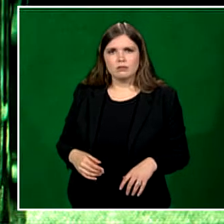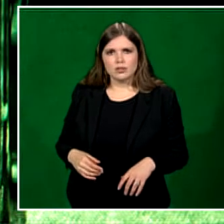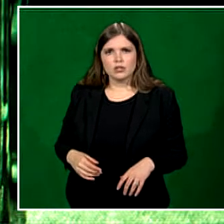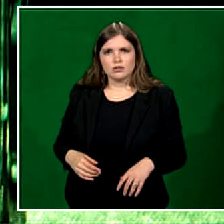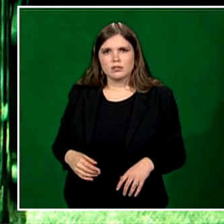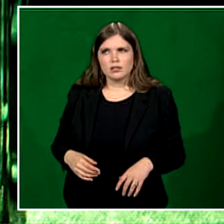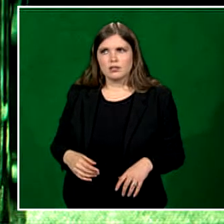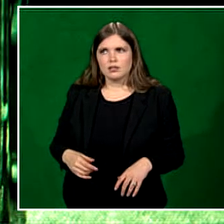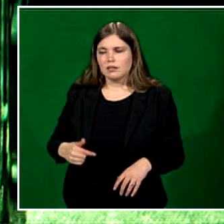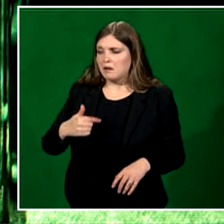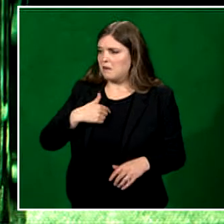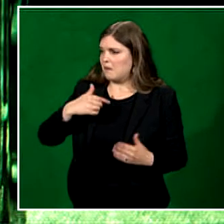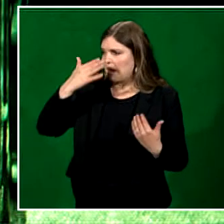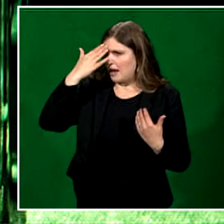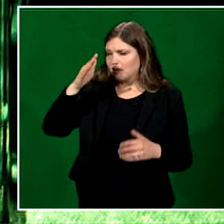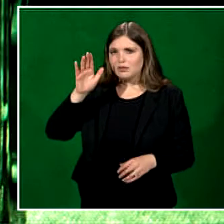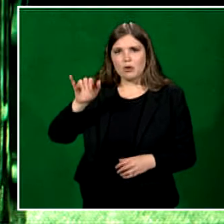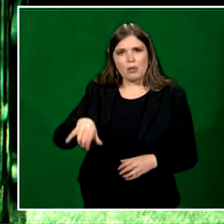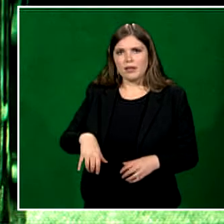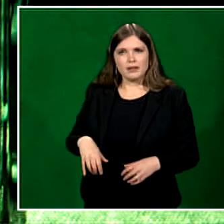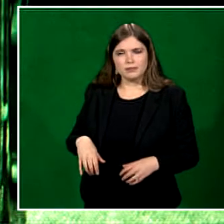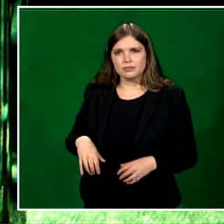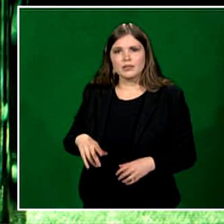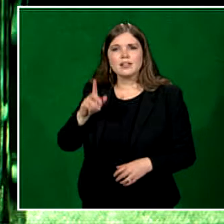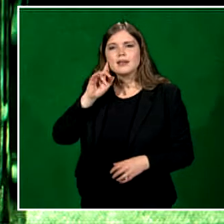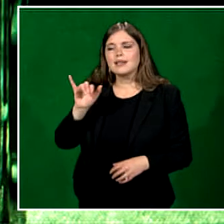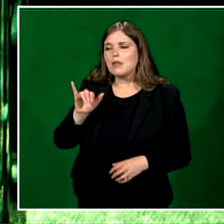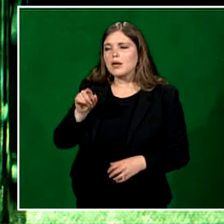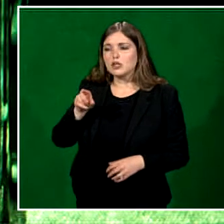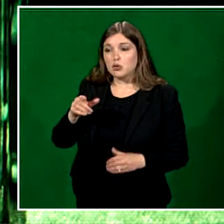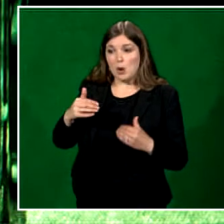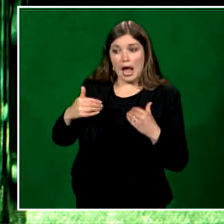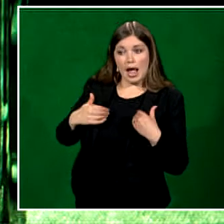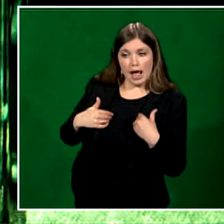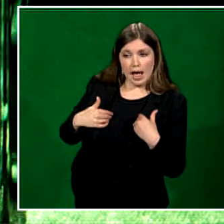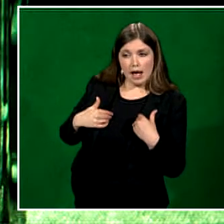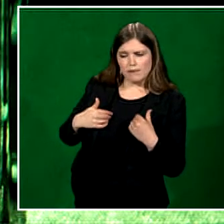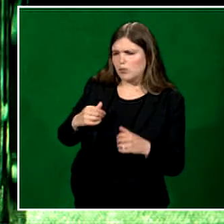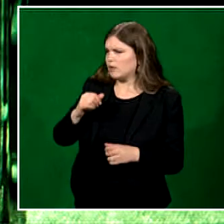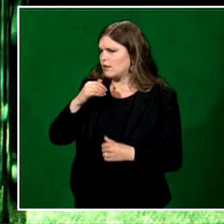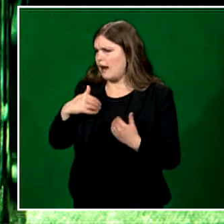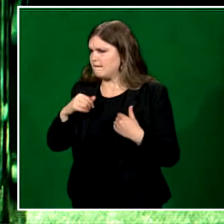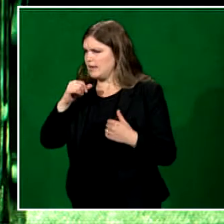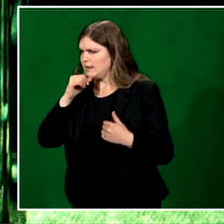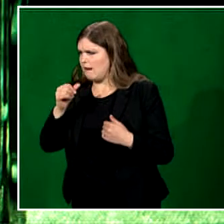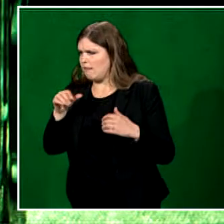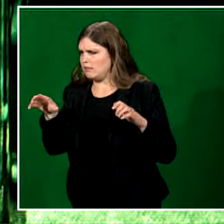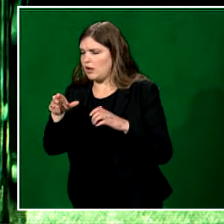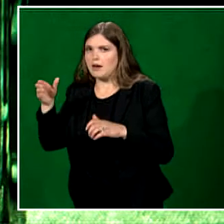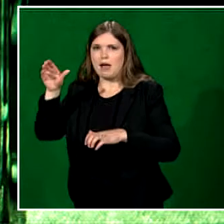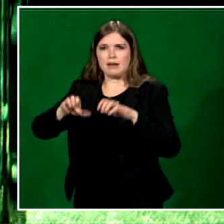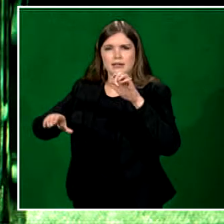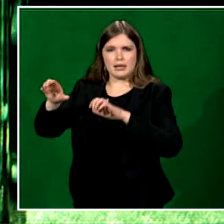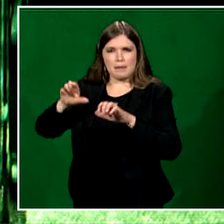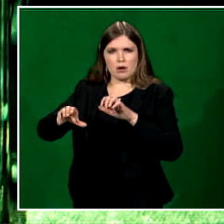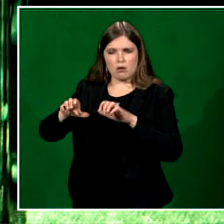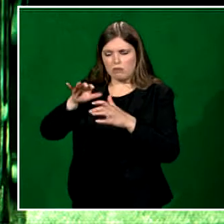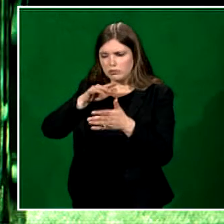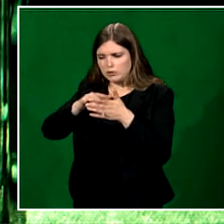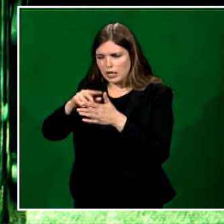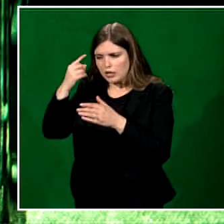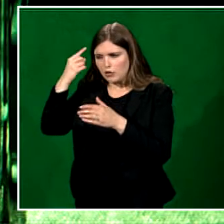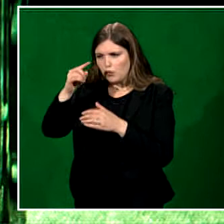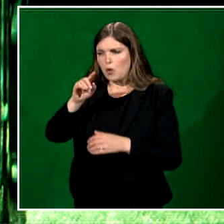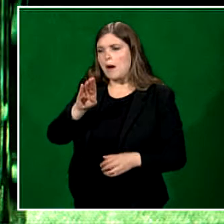I wasn't aware of that. And it sounds like you have or have not done chemical composition studies on your